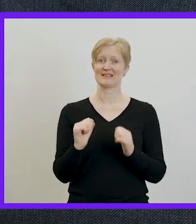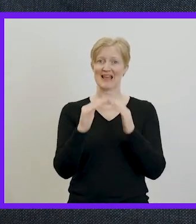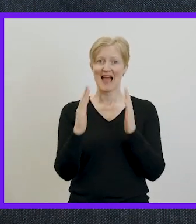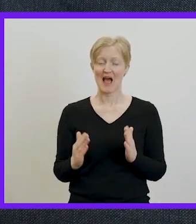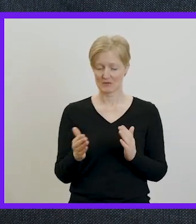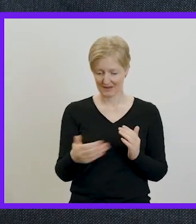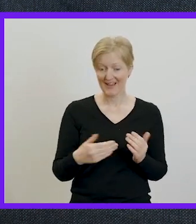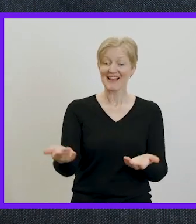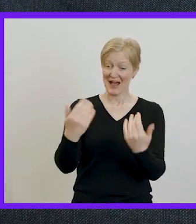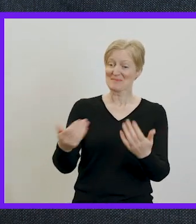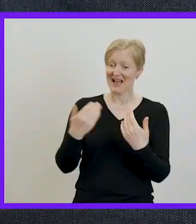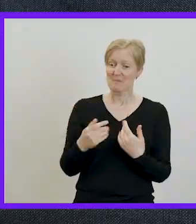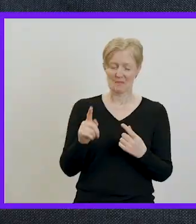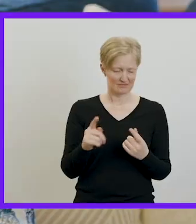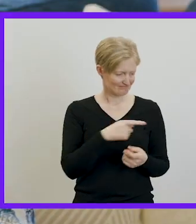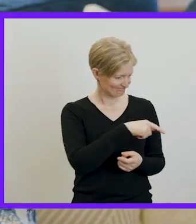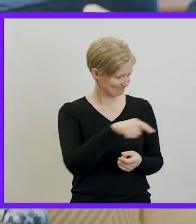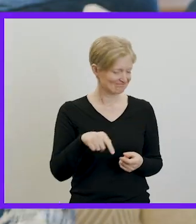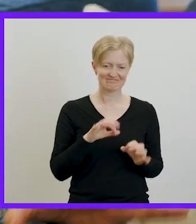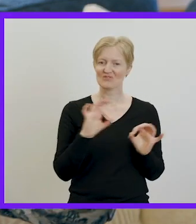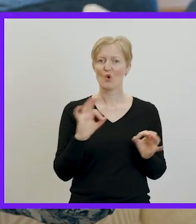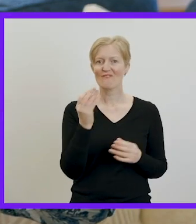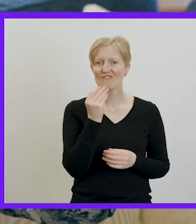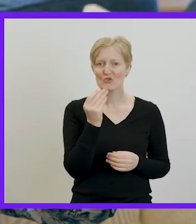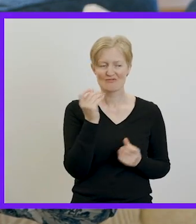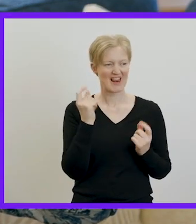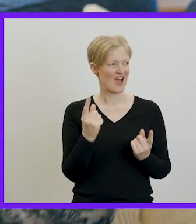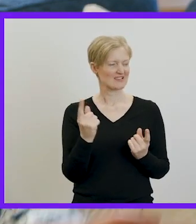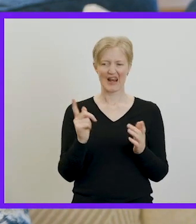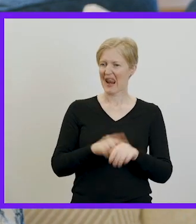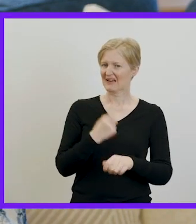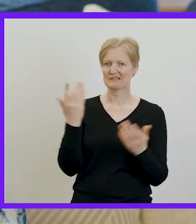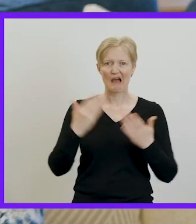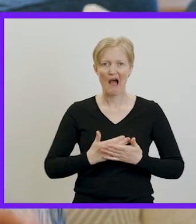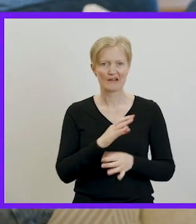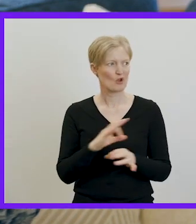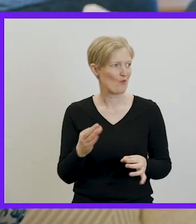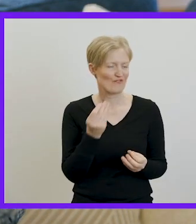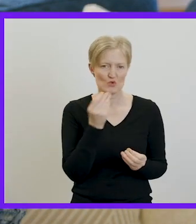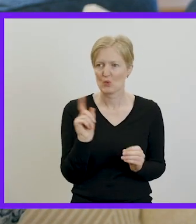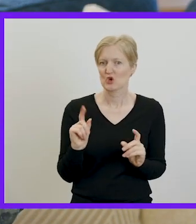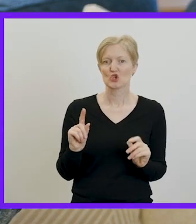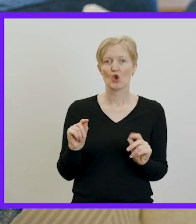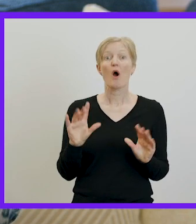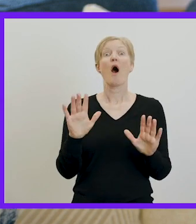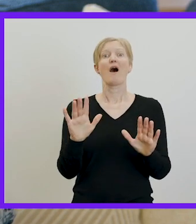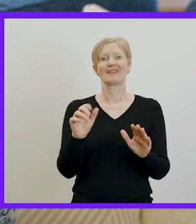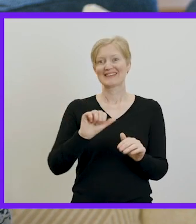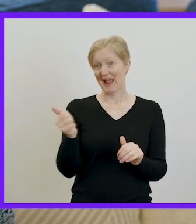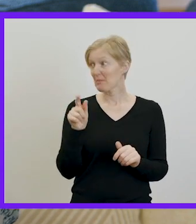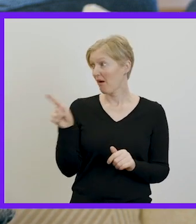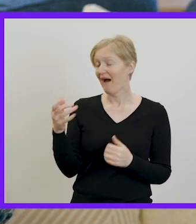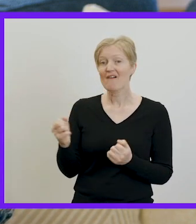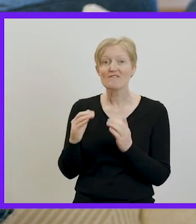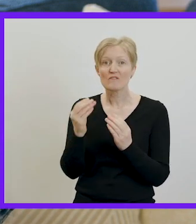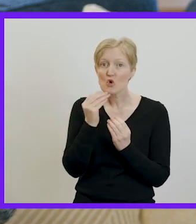this visitor in and he's got no food. So he thinks, "Oh my goodness, everything's shut. Where am I going to go?" And he thinks, "My neighbor will give me some